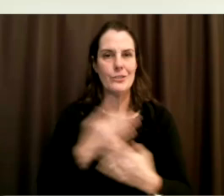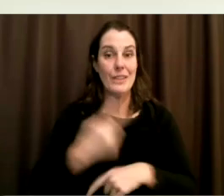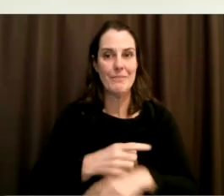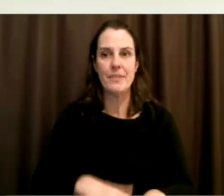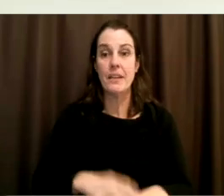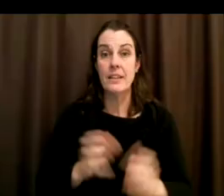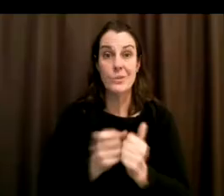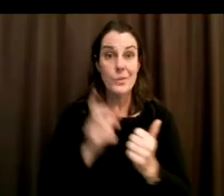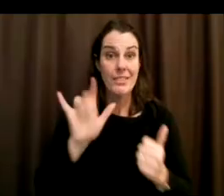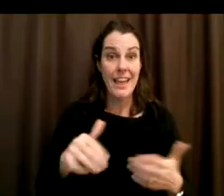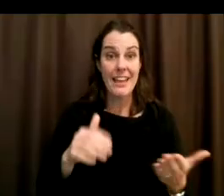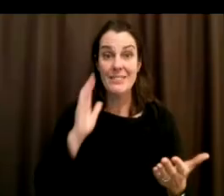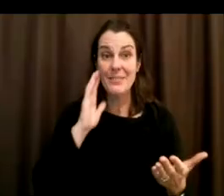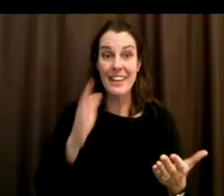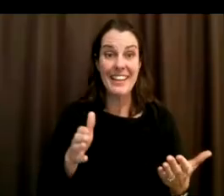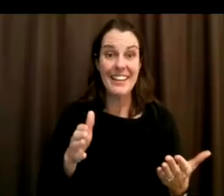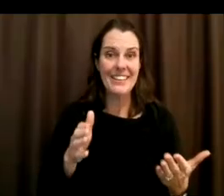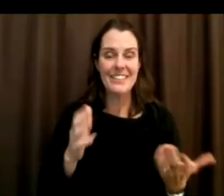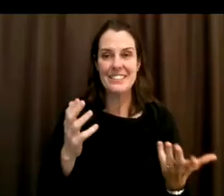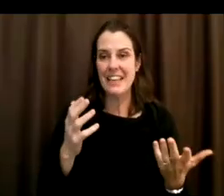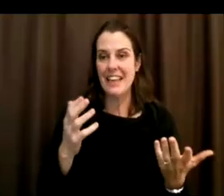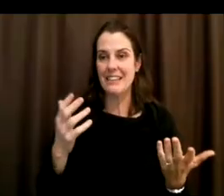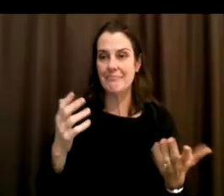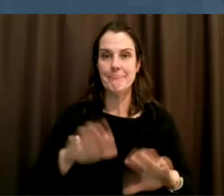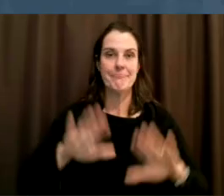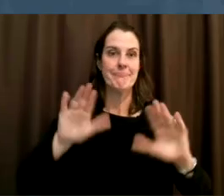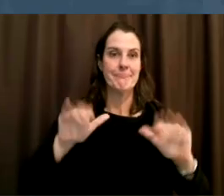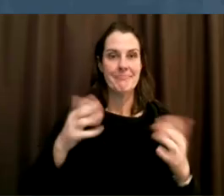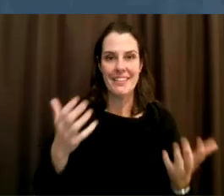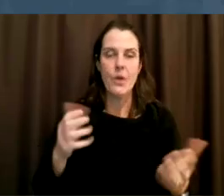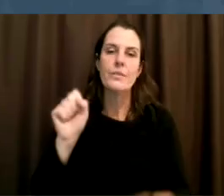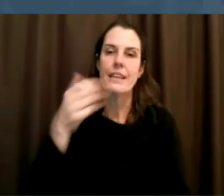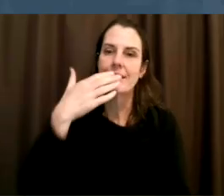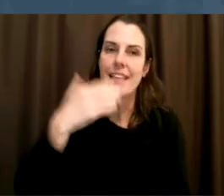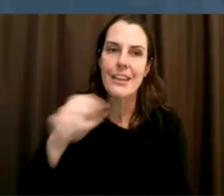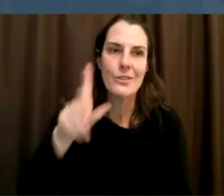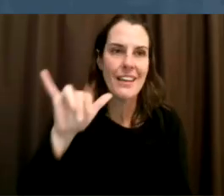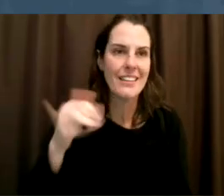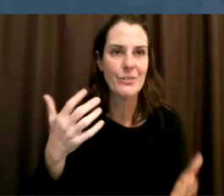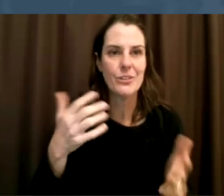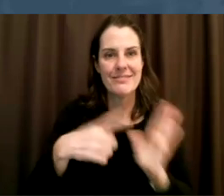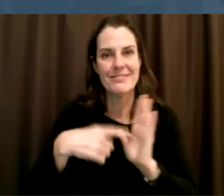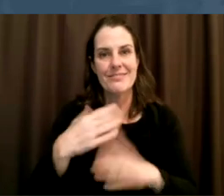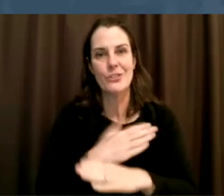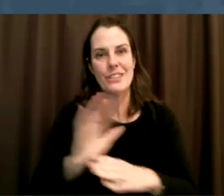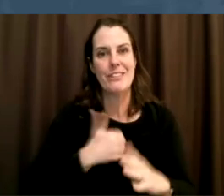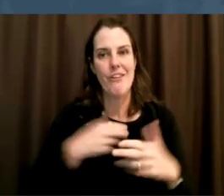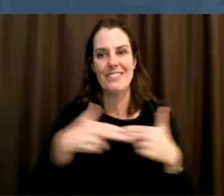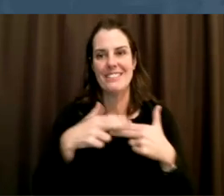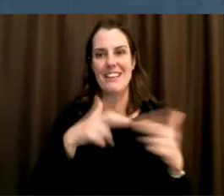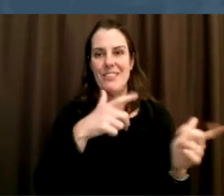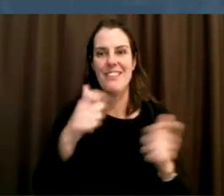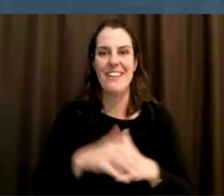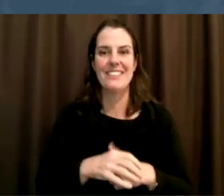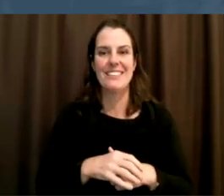With that, we'll call it on this one. And yeah, thanks Kelley for just sharing our slide really fast. If you'd